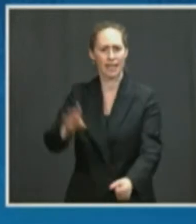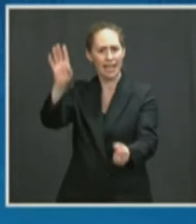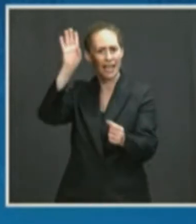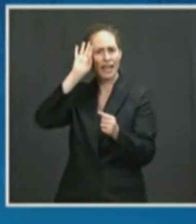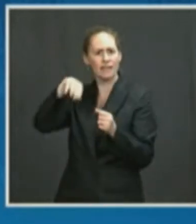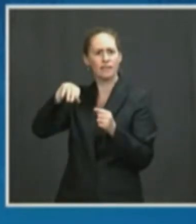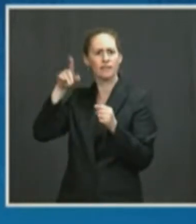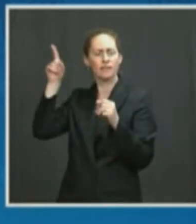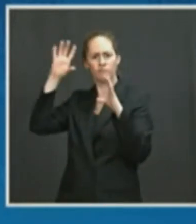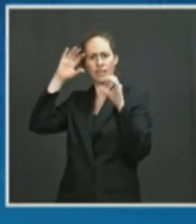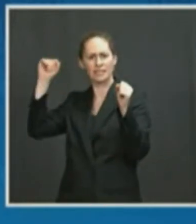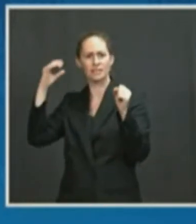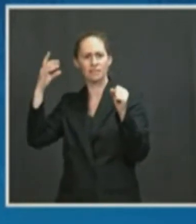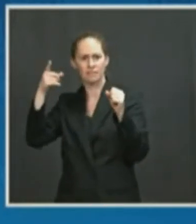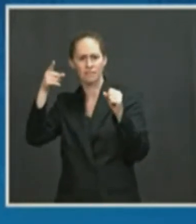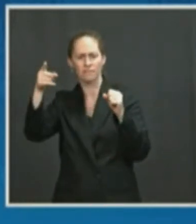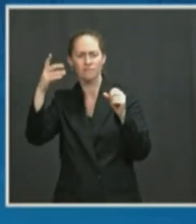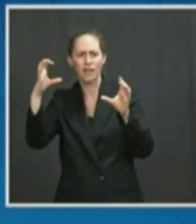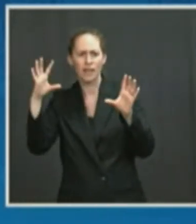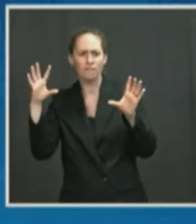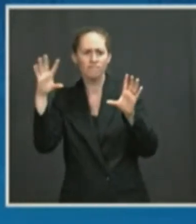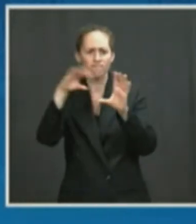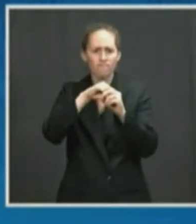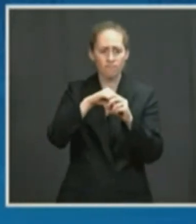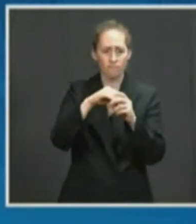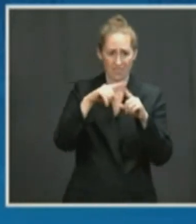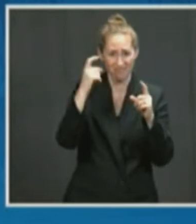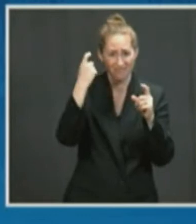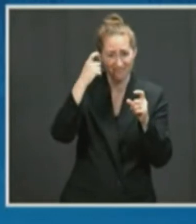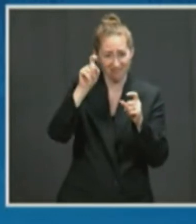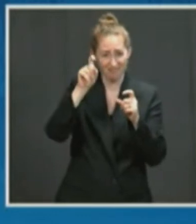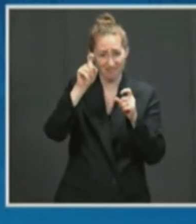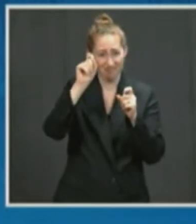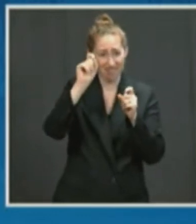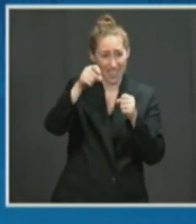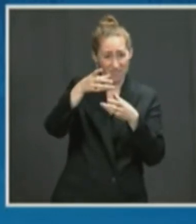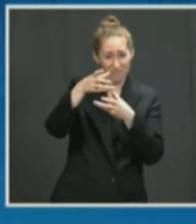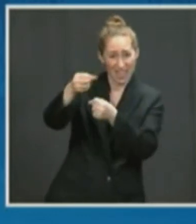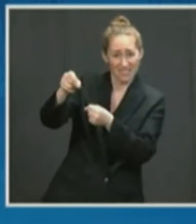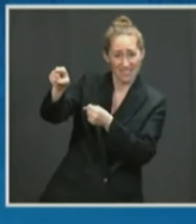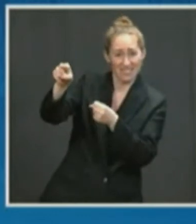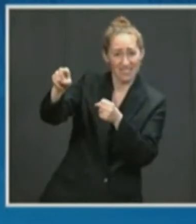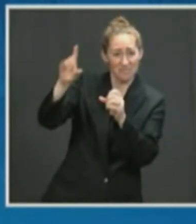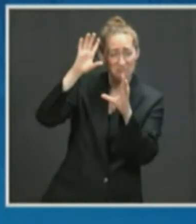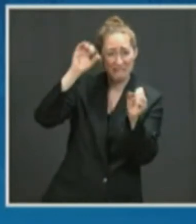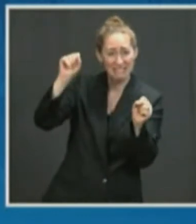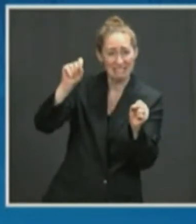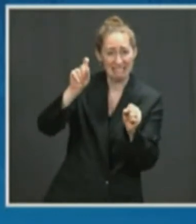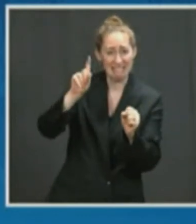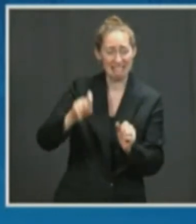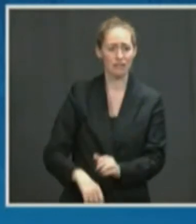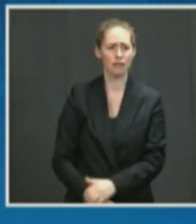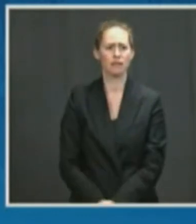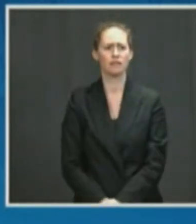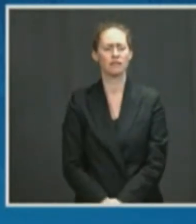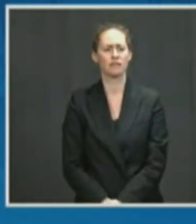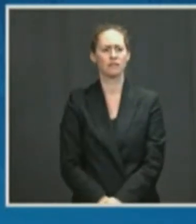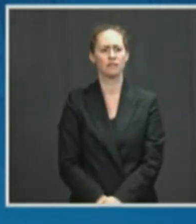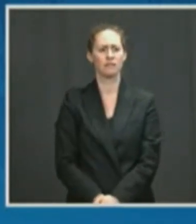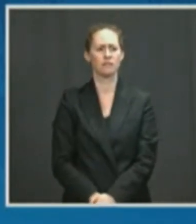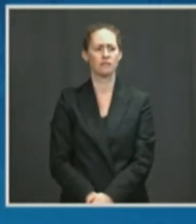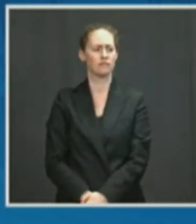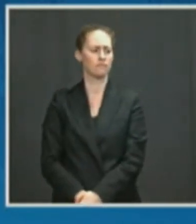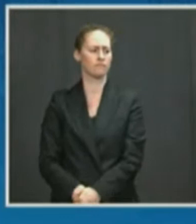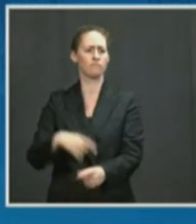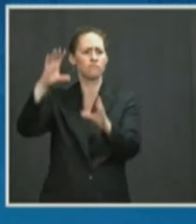makes you believe that you can trust him as a partner on that issue? And then President Giammattei, What do you say to critics who say that you are, in fact,